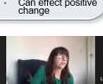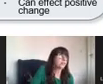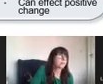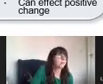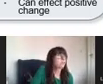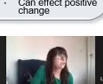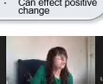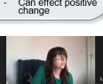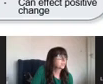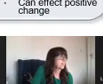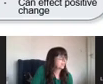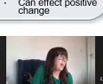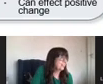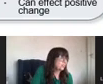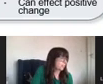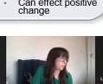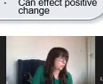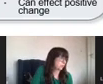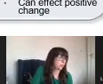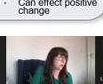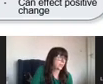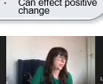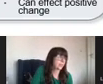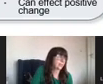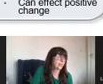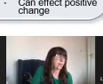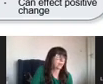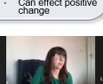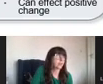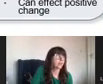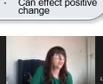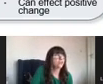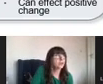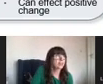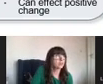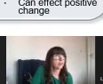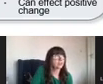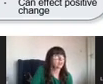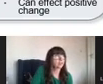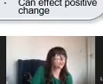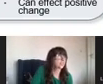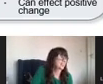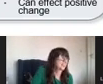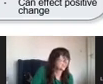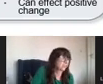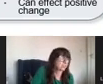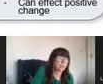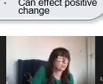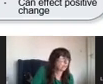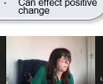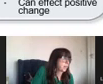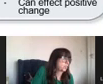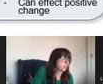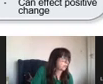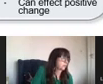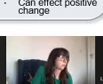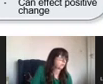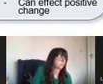a mixture of formal, substantive and transformative equality here. The formal aspects are more things like this